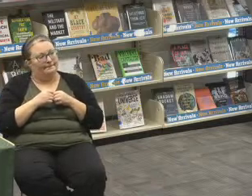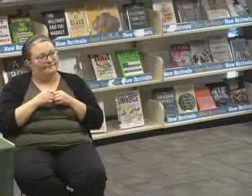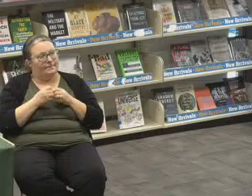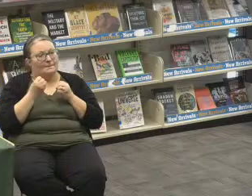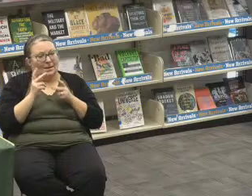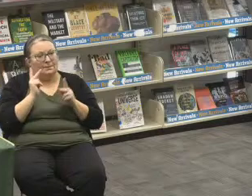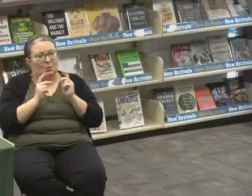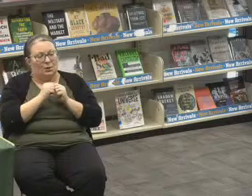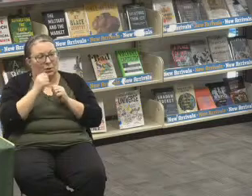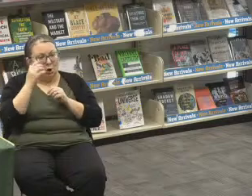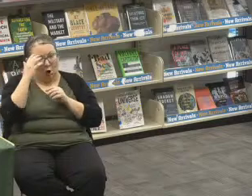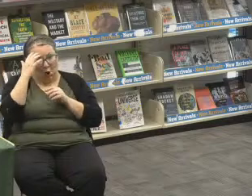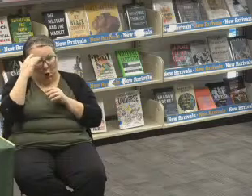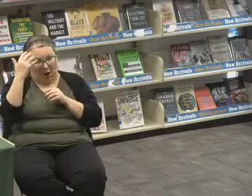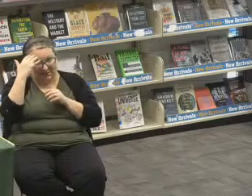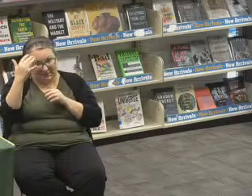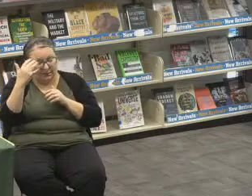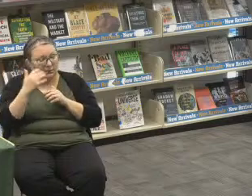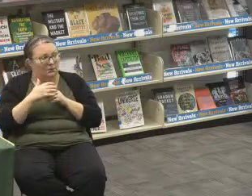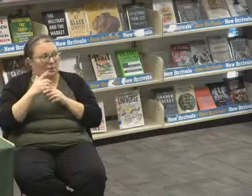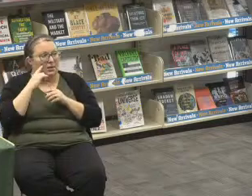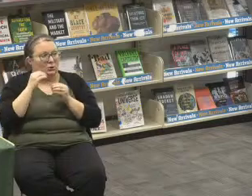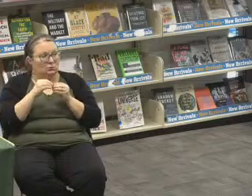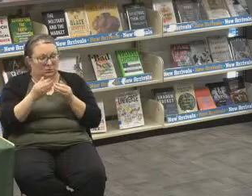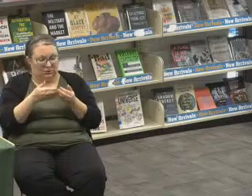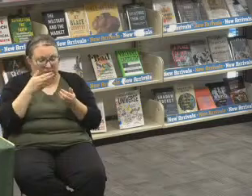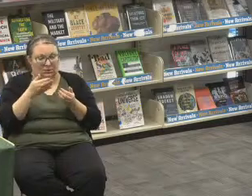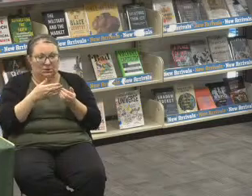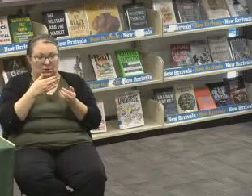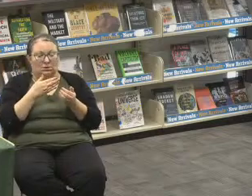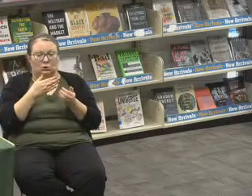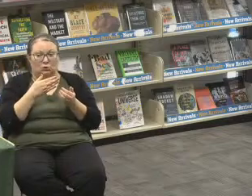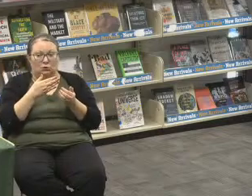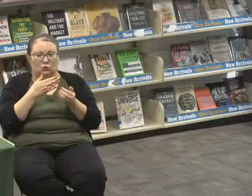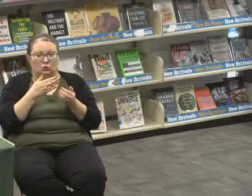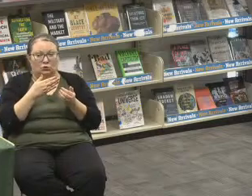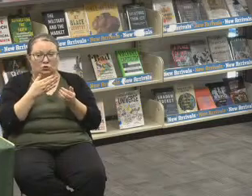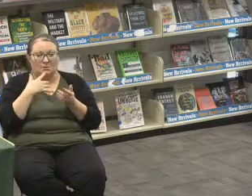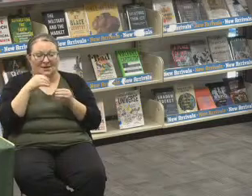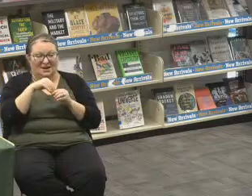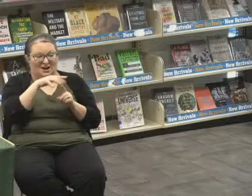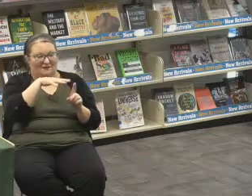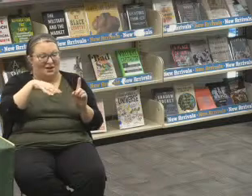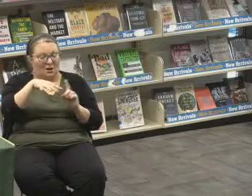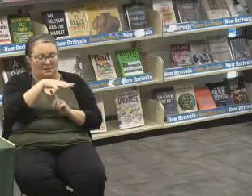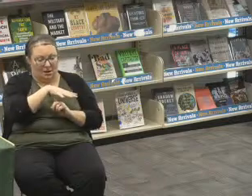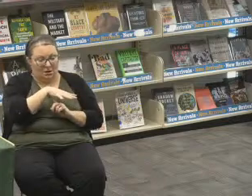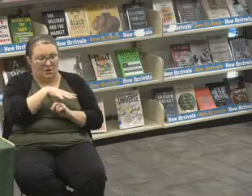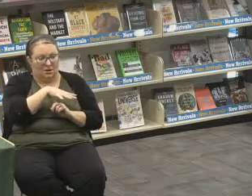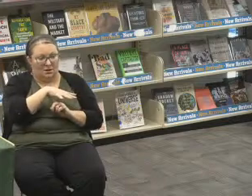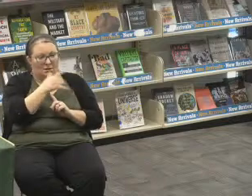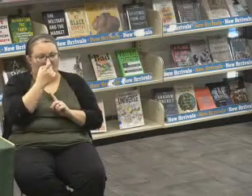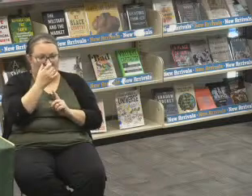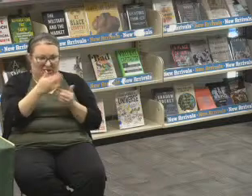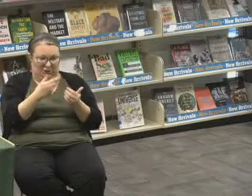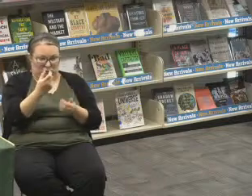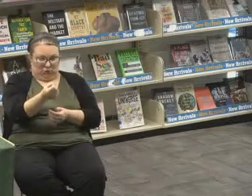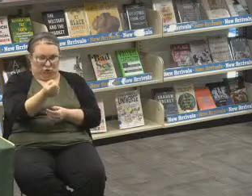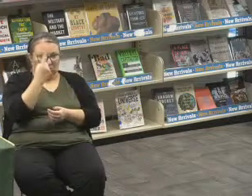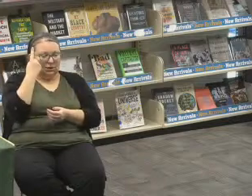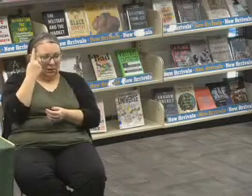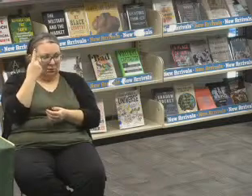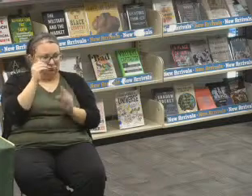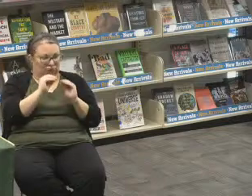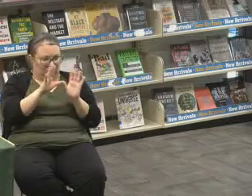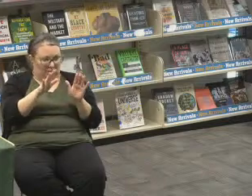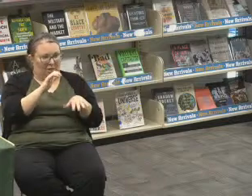Many people with autism find it easier to be in an environment that's understandable, that